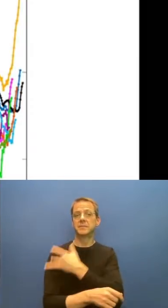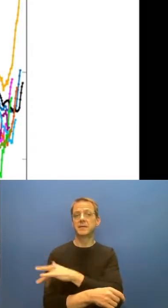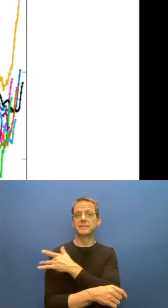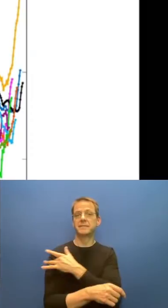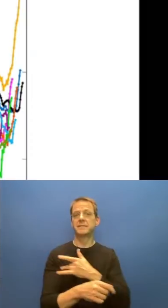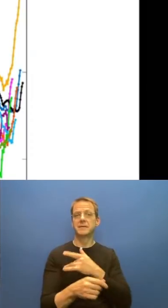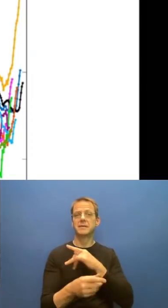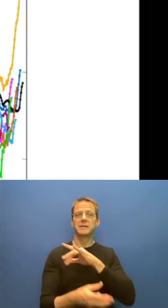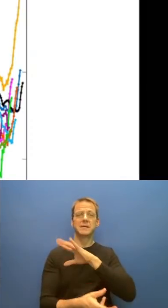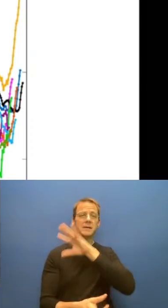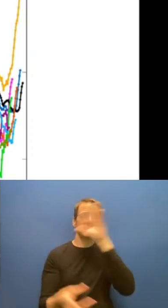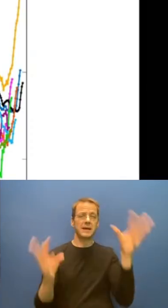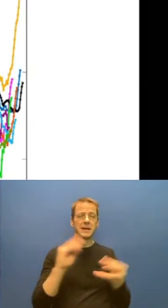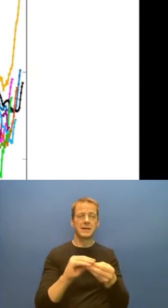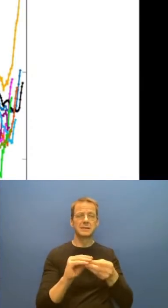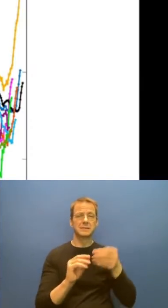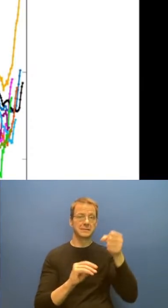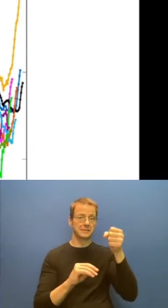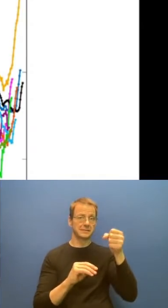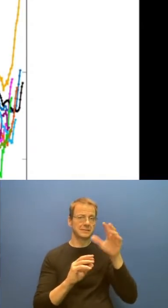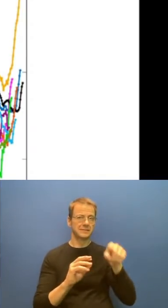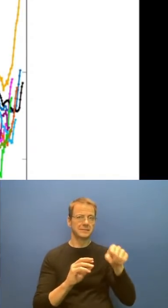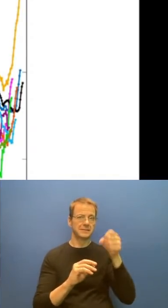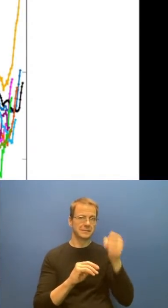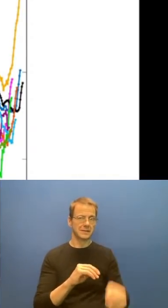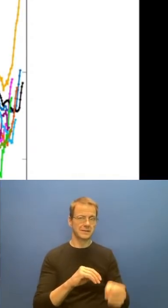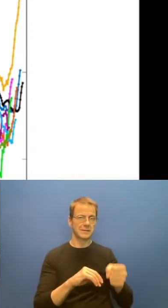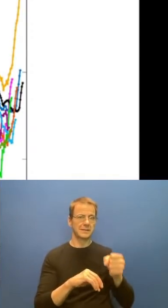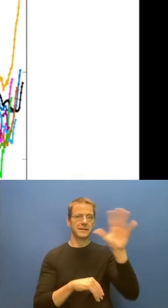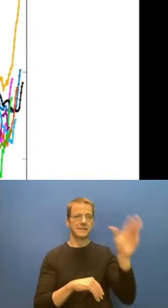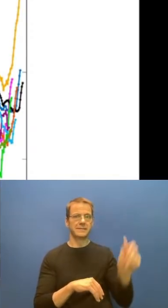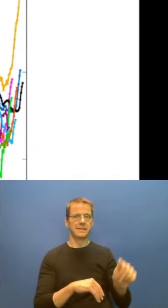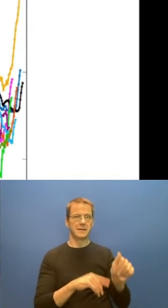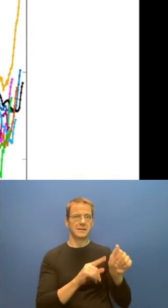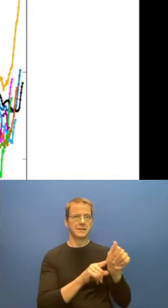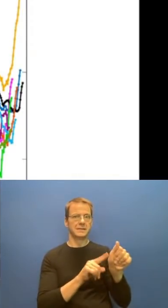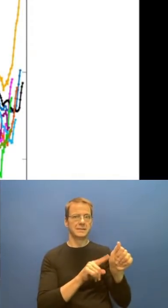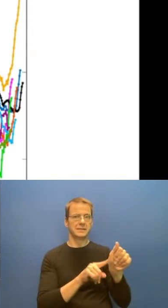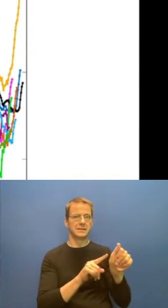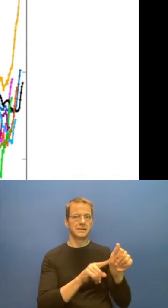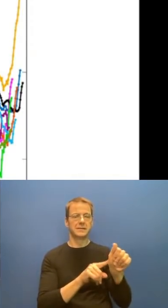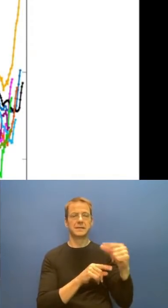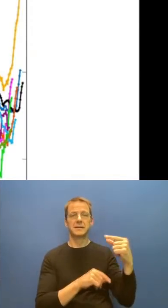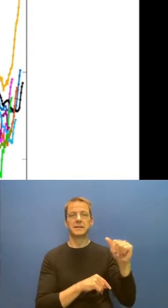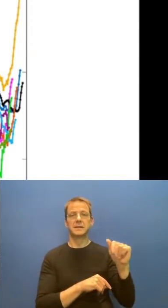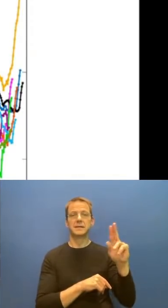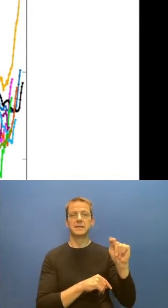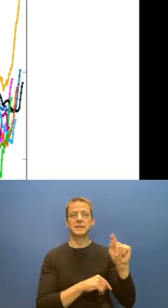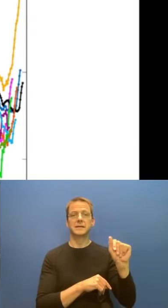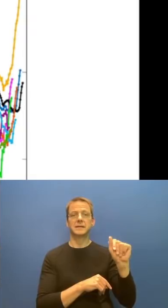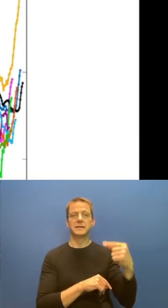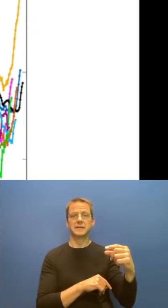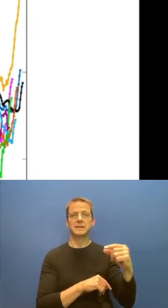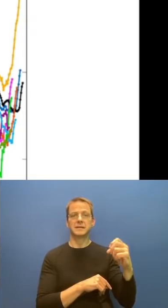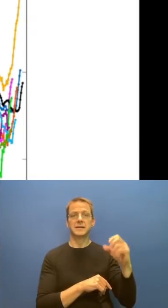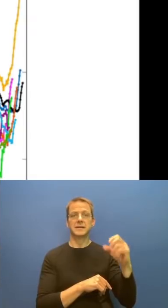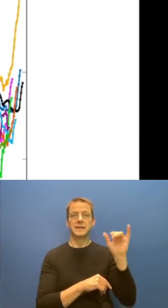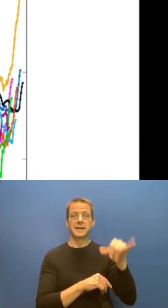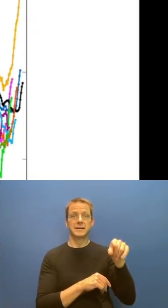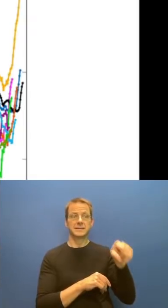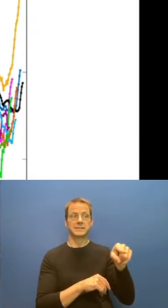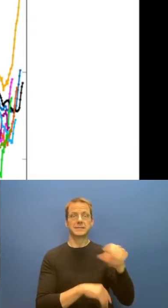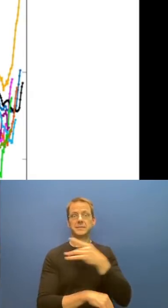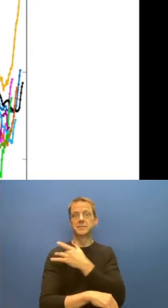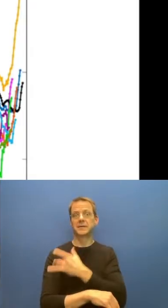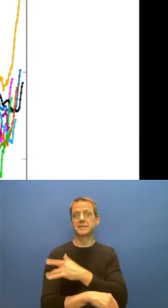and Gauteng is the one where it started. And so I guess there was this maybe hope that it would be restricted to that, but you can see